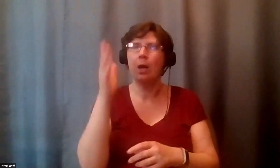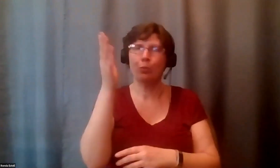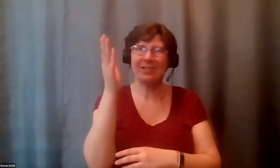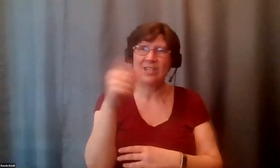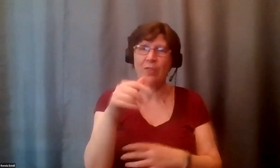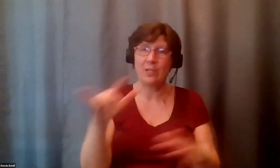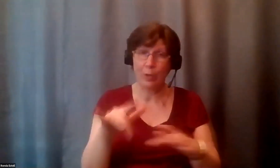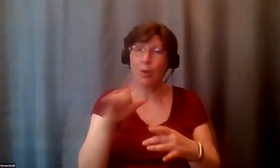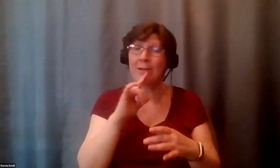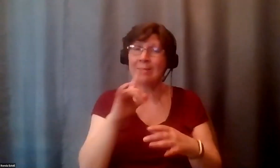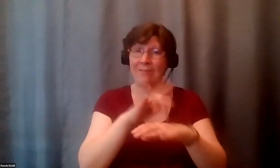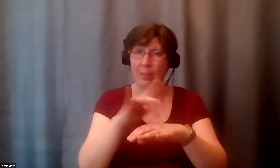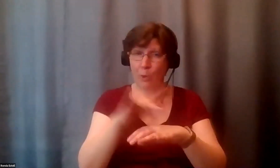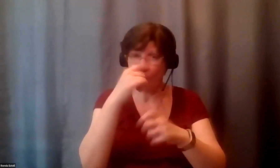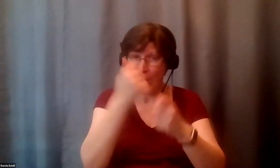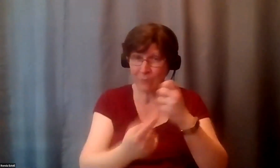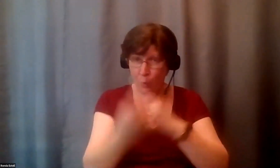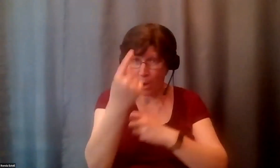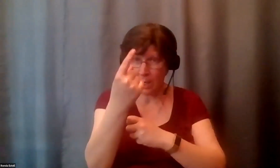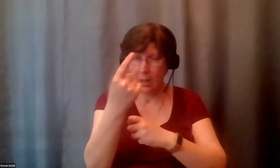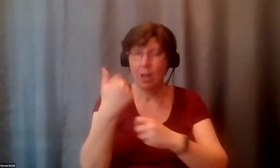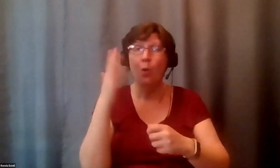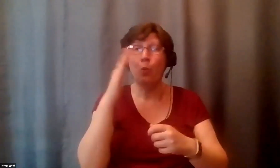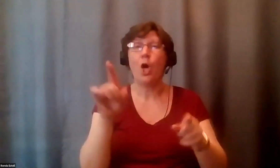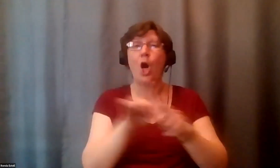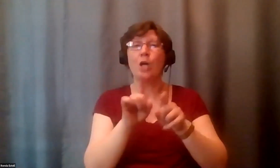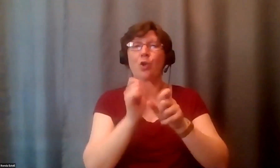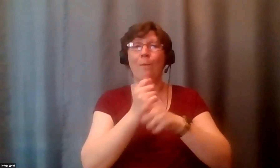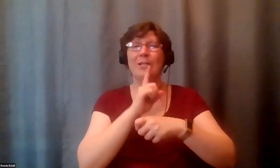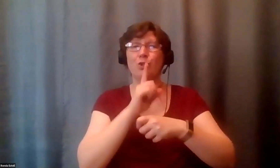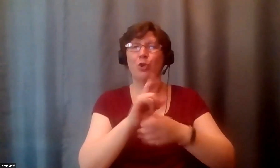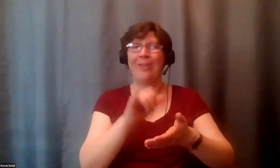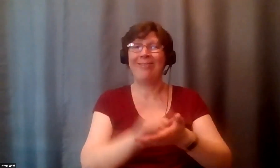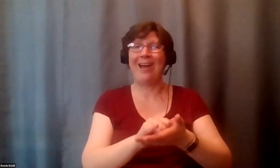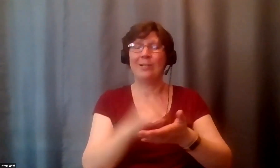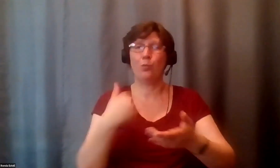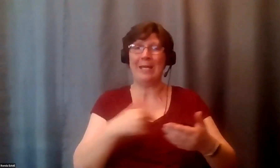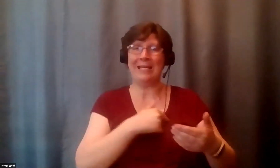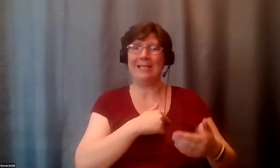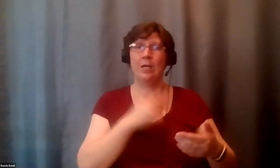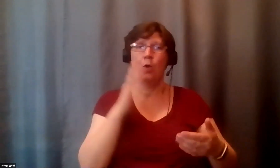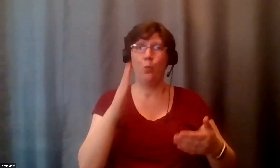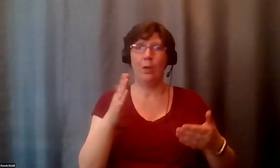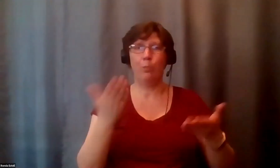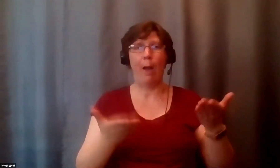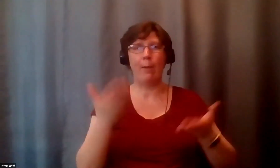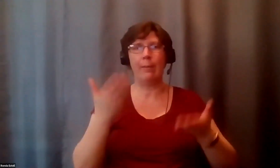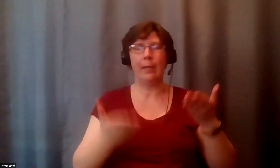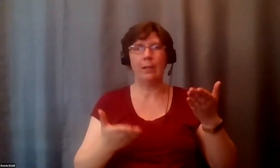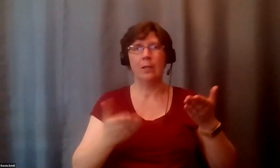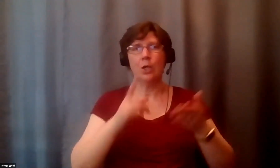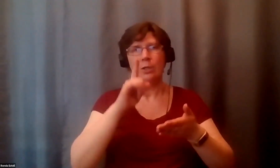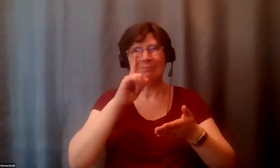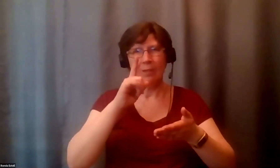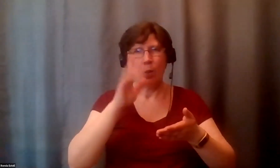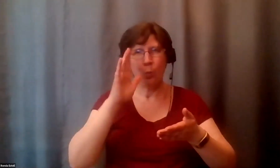is available to everyone. We will also ensure that we will probably put out a survey on